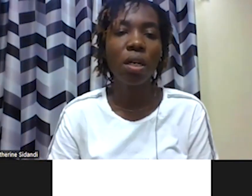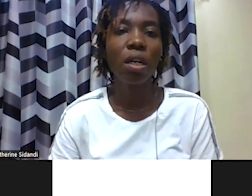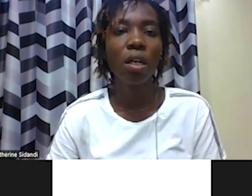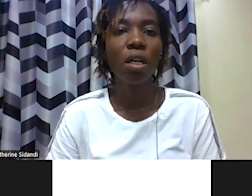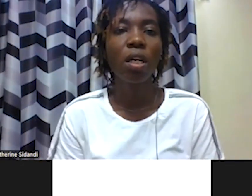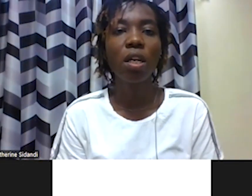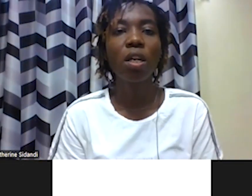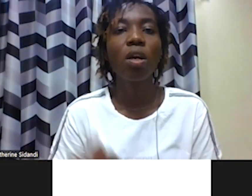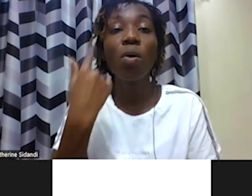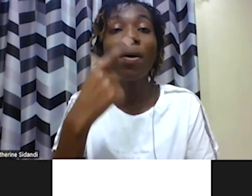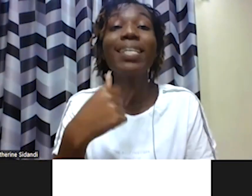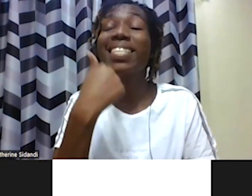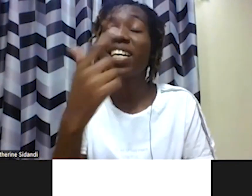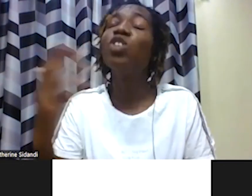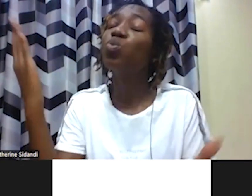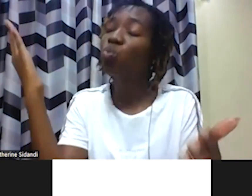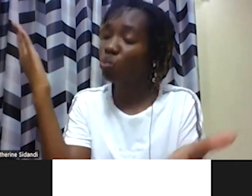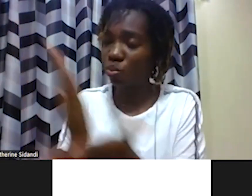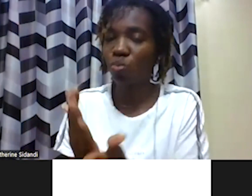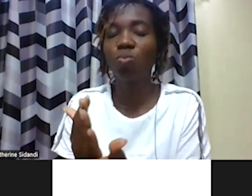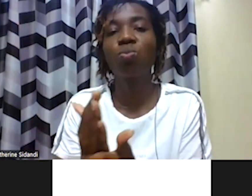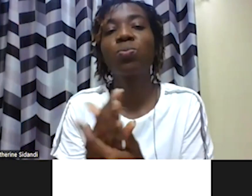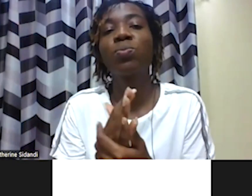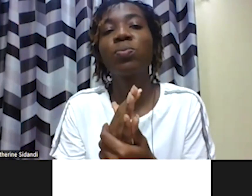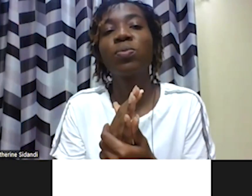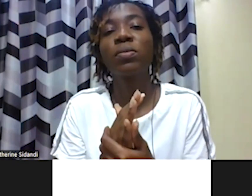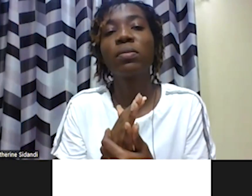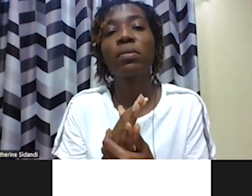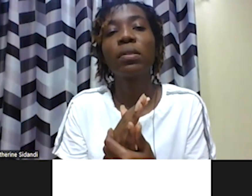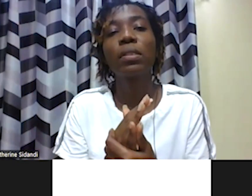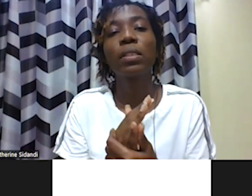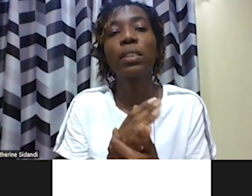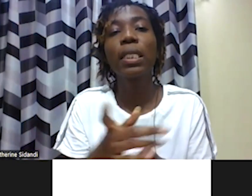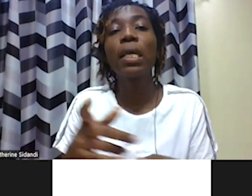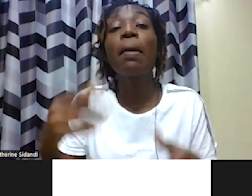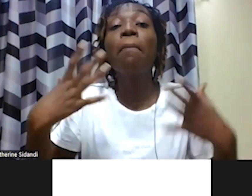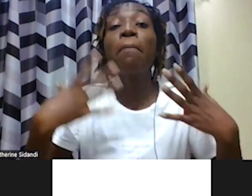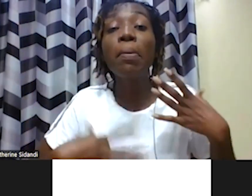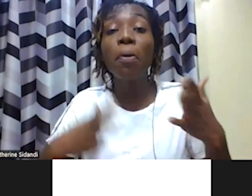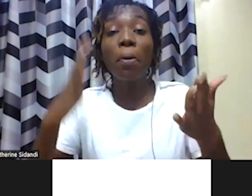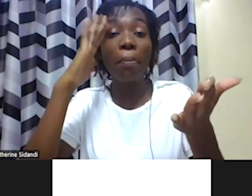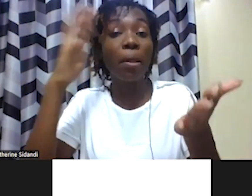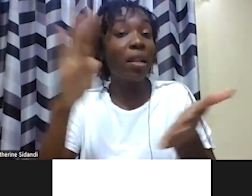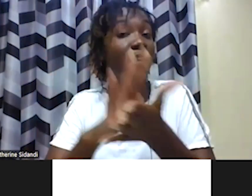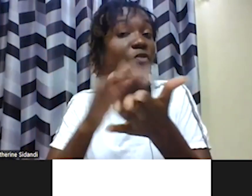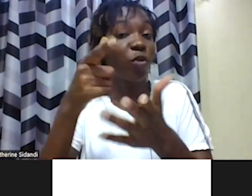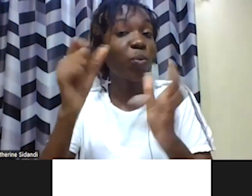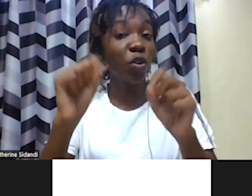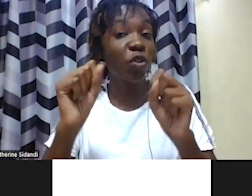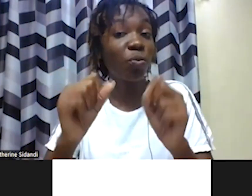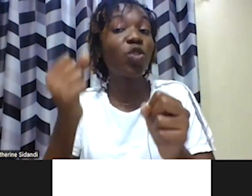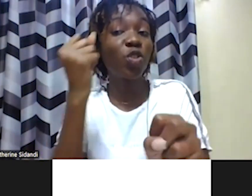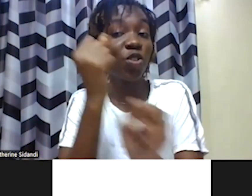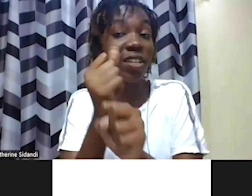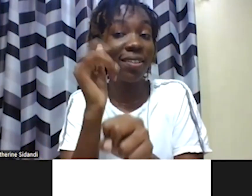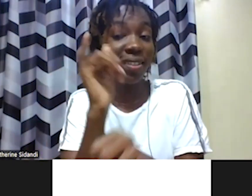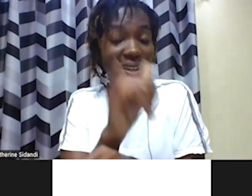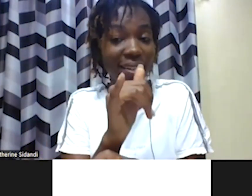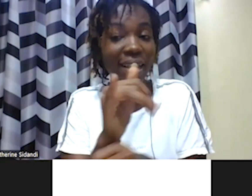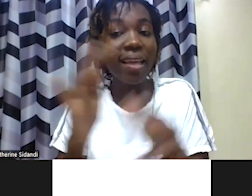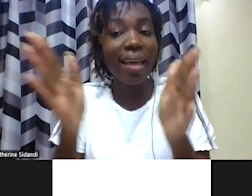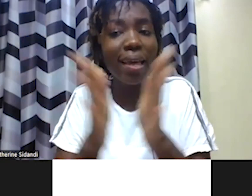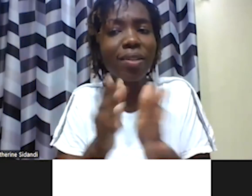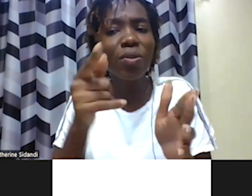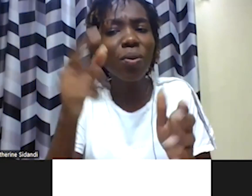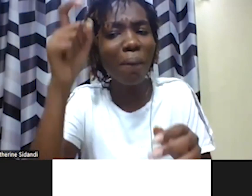to tell you the truth, or people to believe that you can do it. So you have to